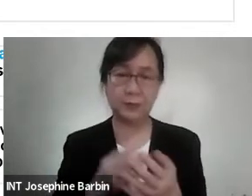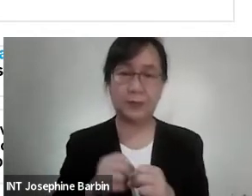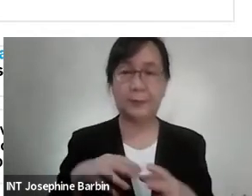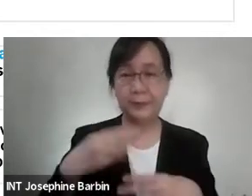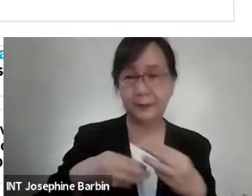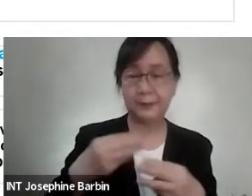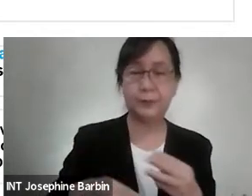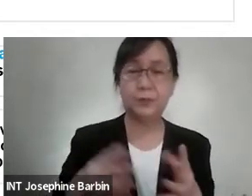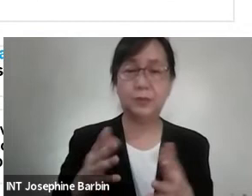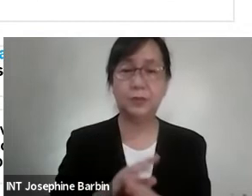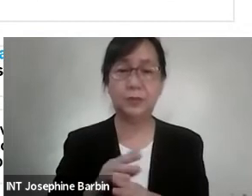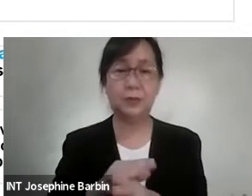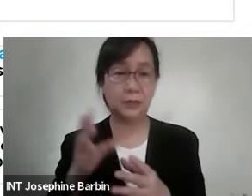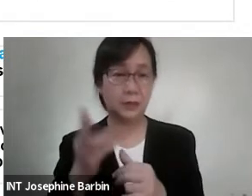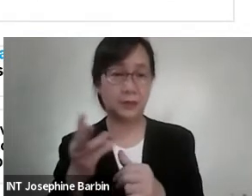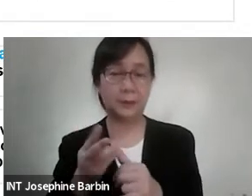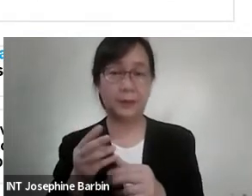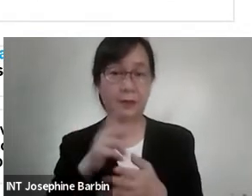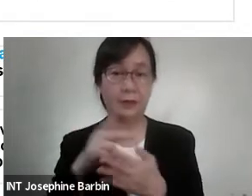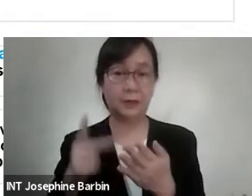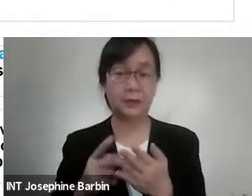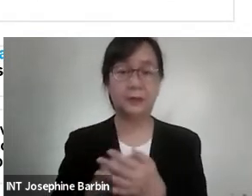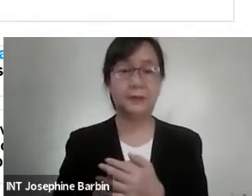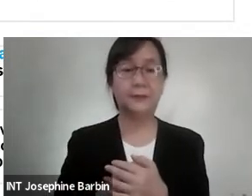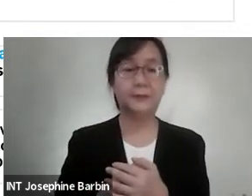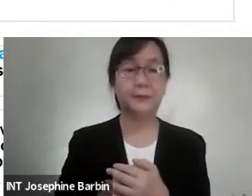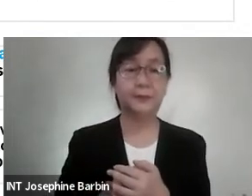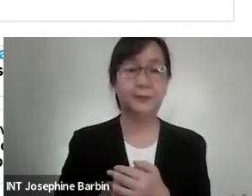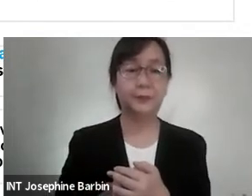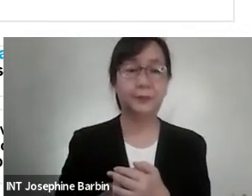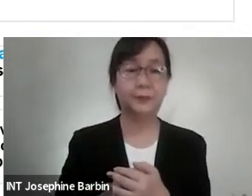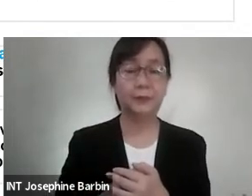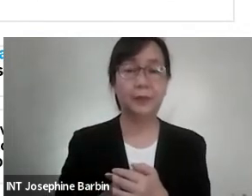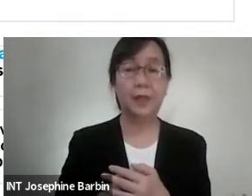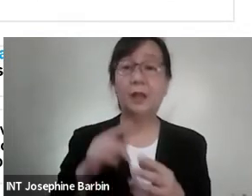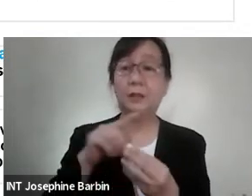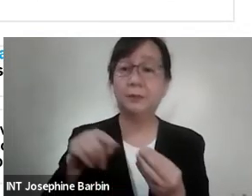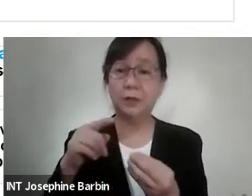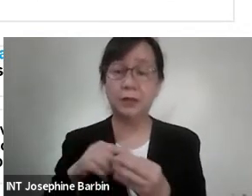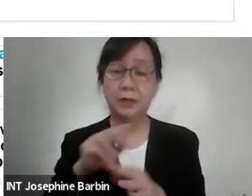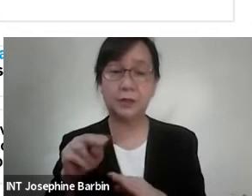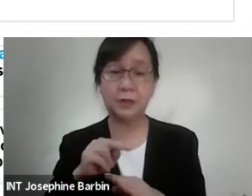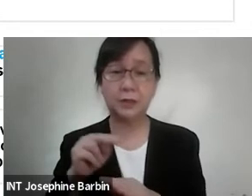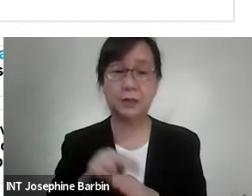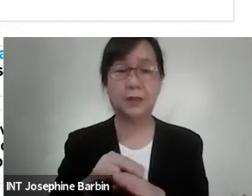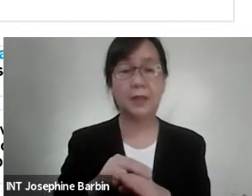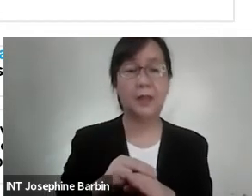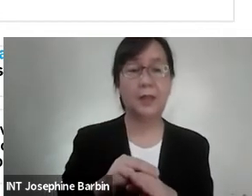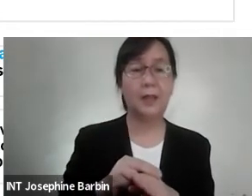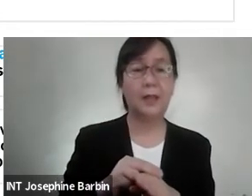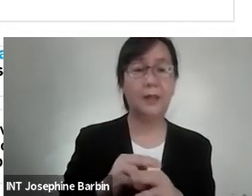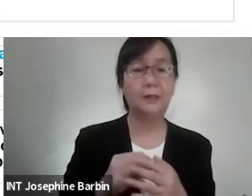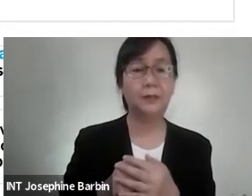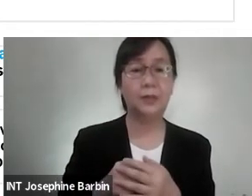mechanisms. And the sixth part is regarding the national education program